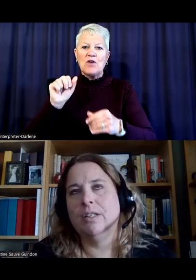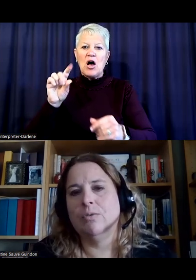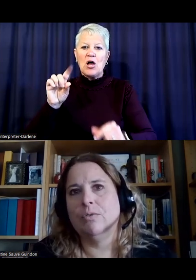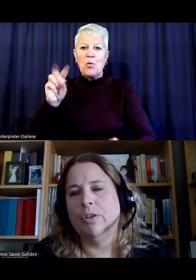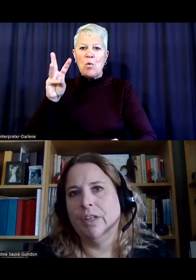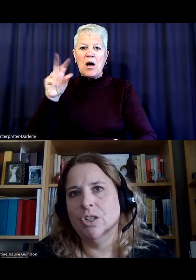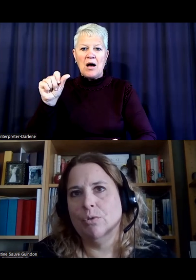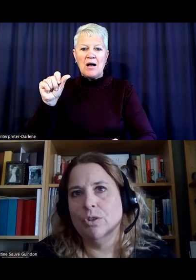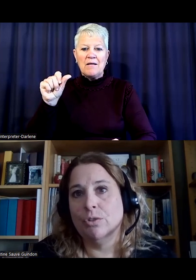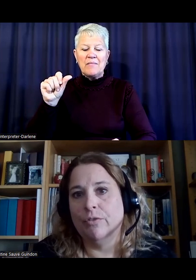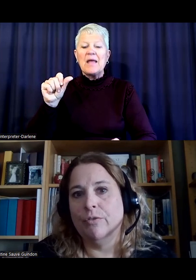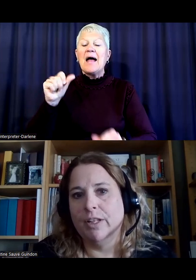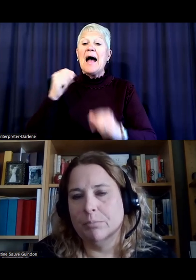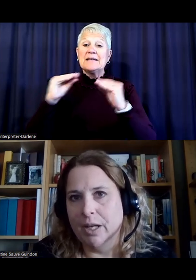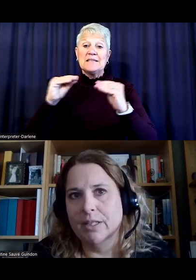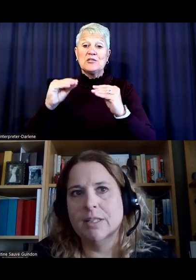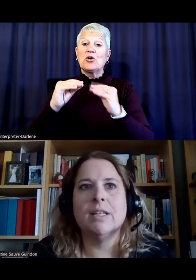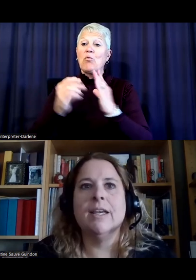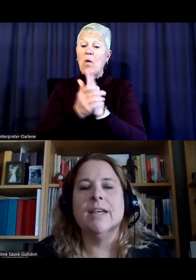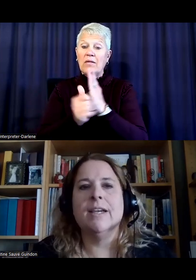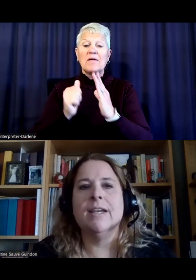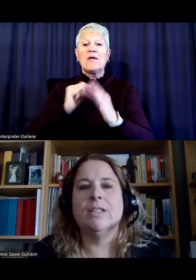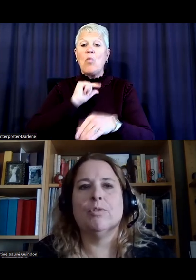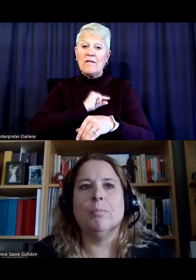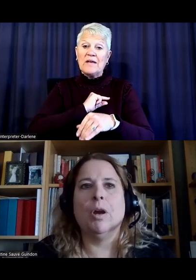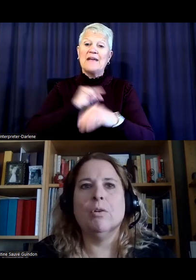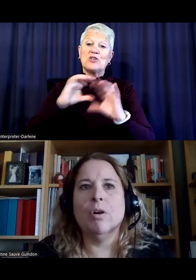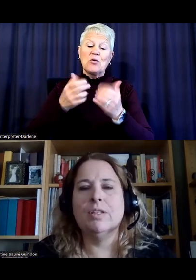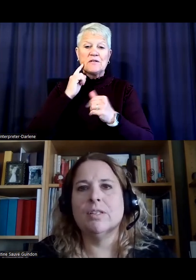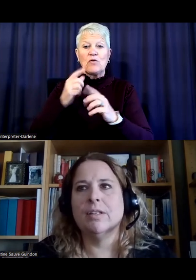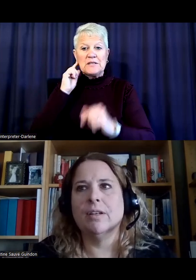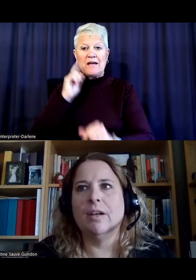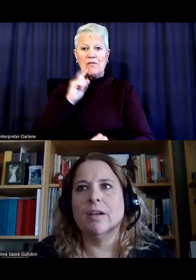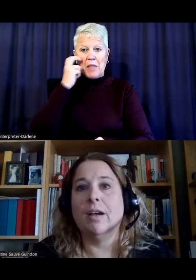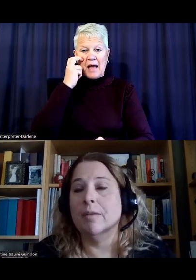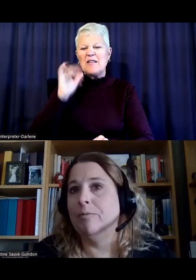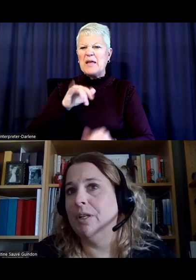the qualification course for deafblindness. It's a 3-part course.